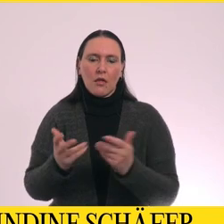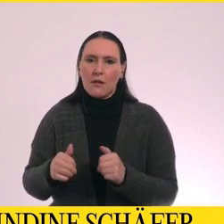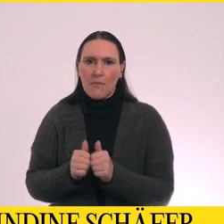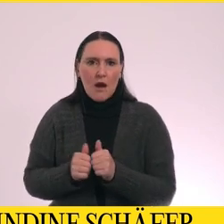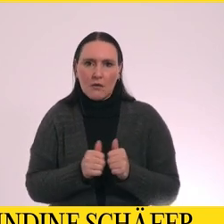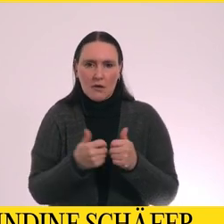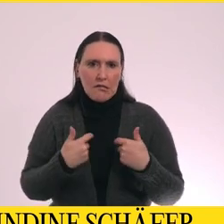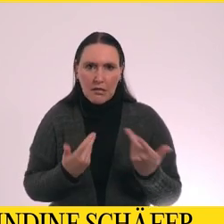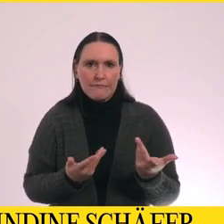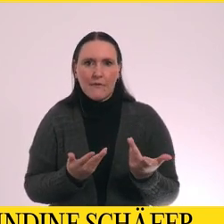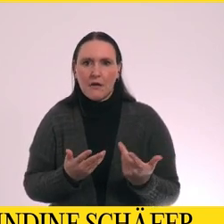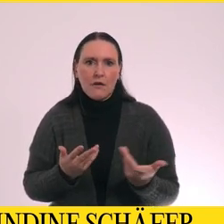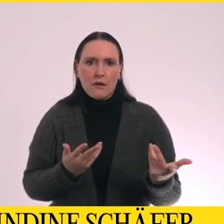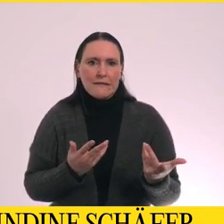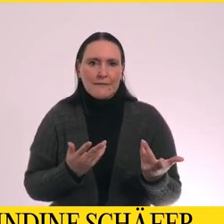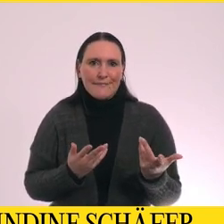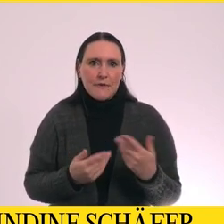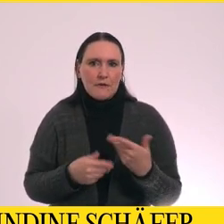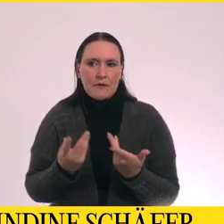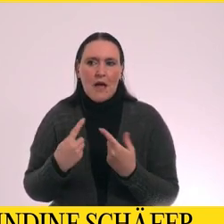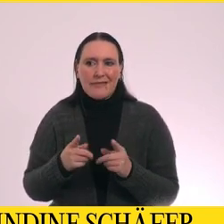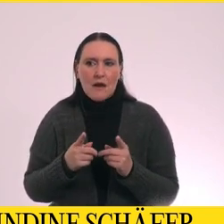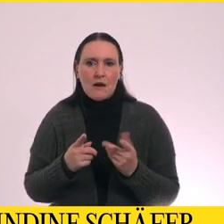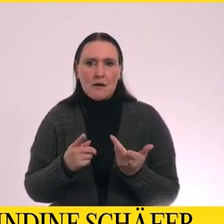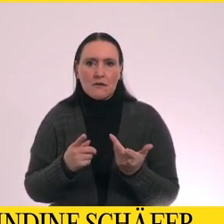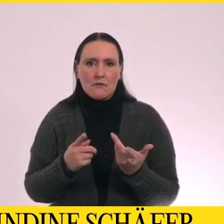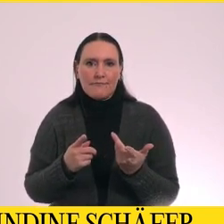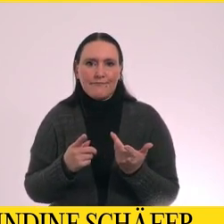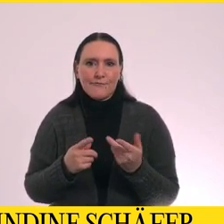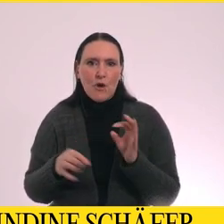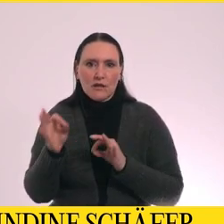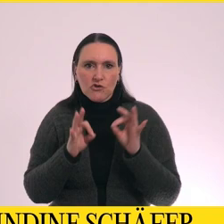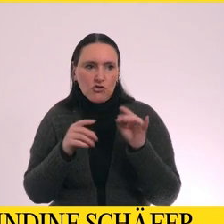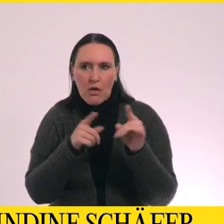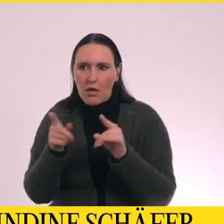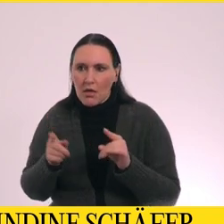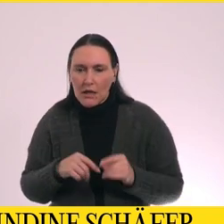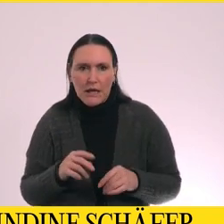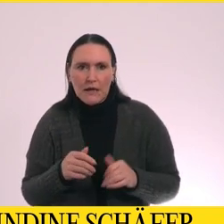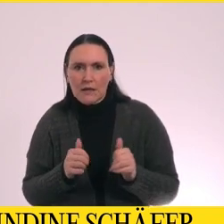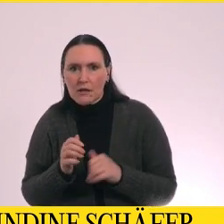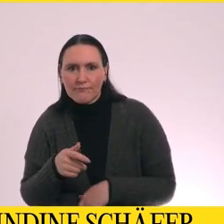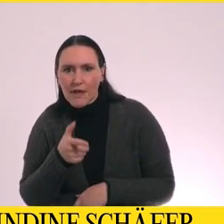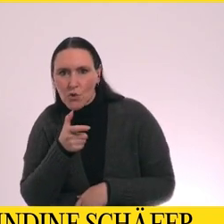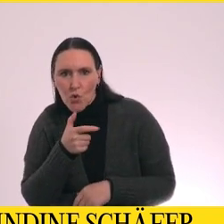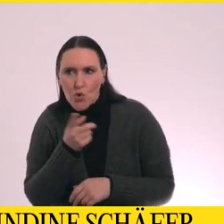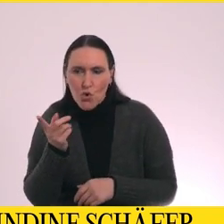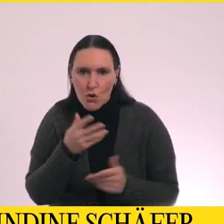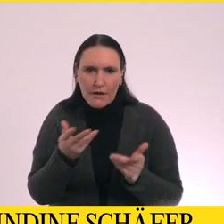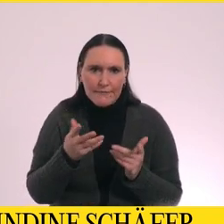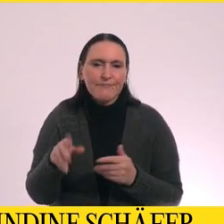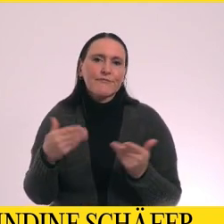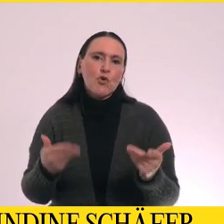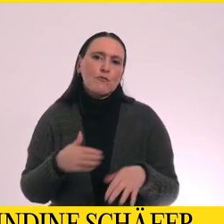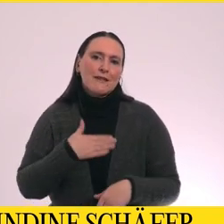best to have her with us, it just has not been possible. And we think it's important to show this absence because